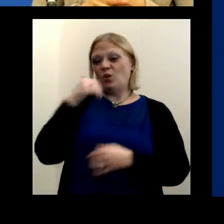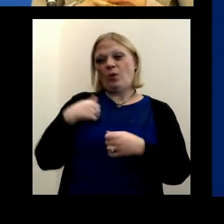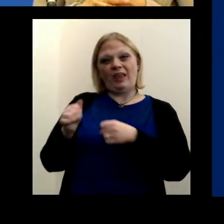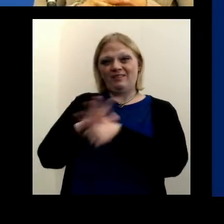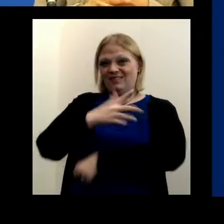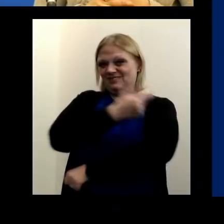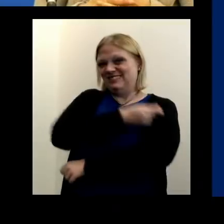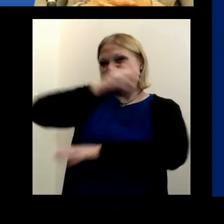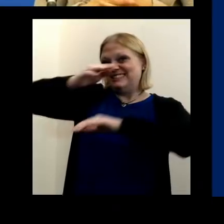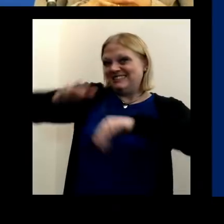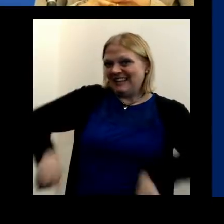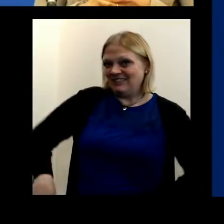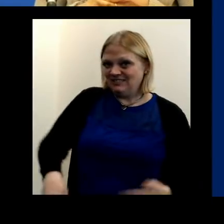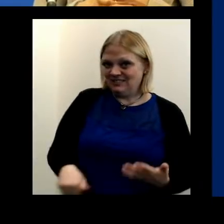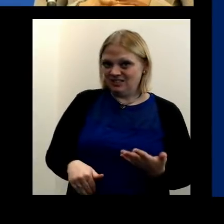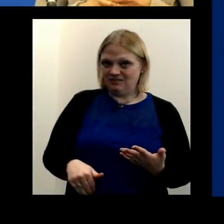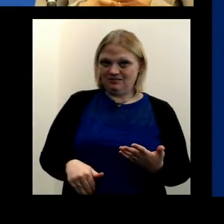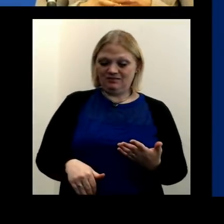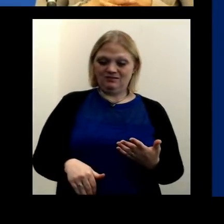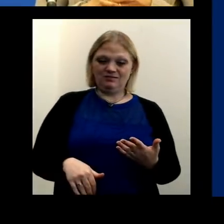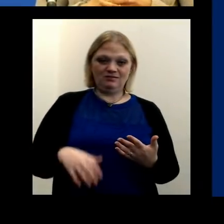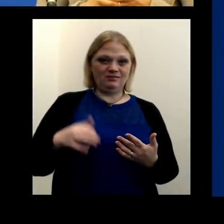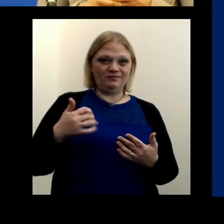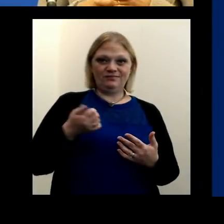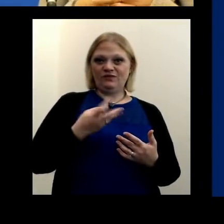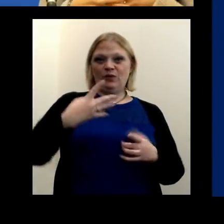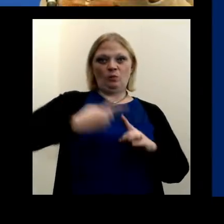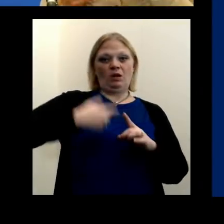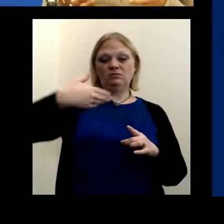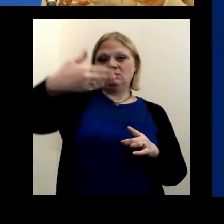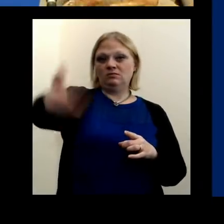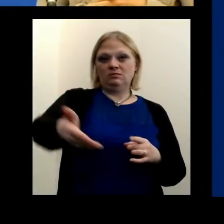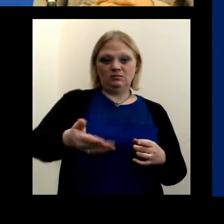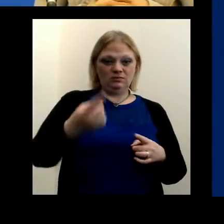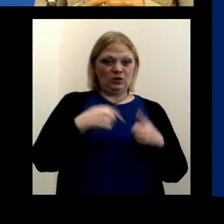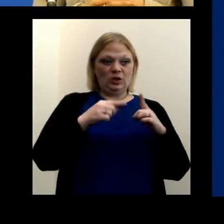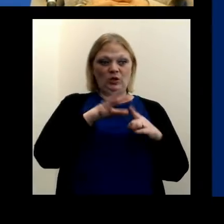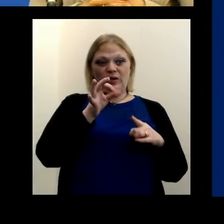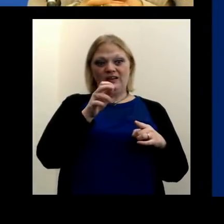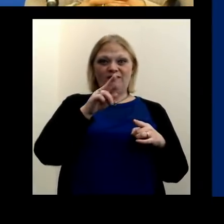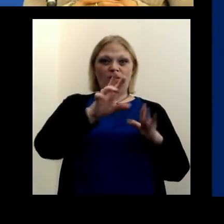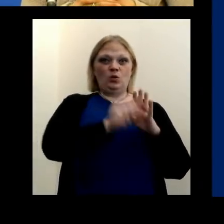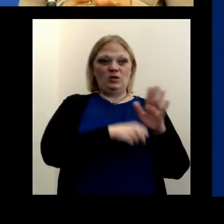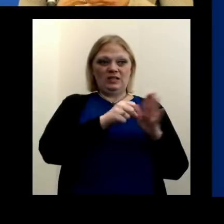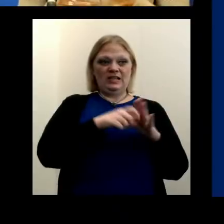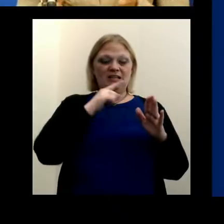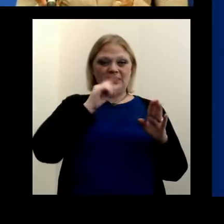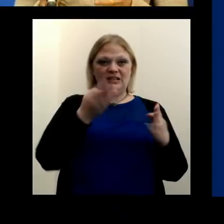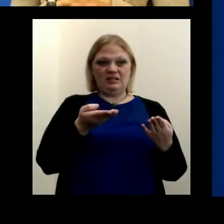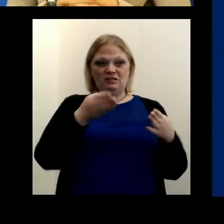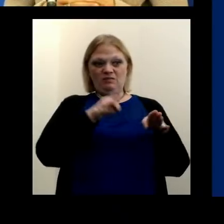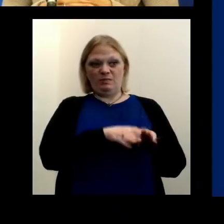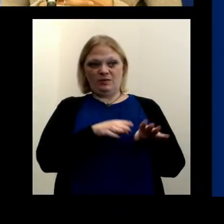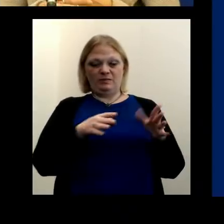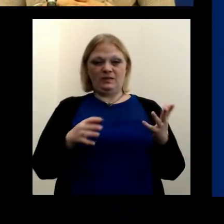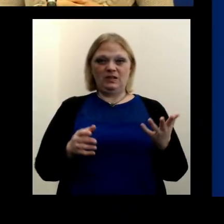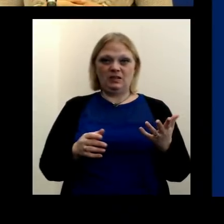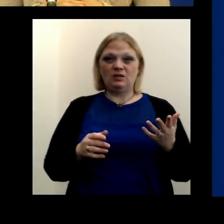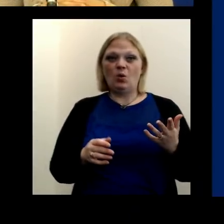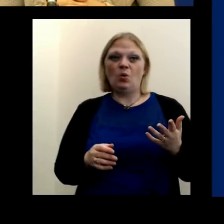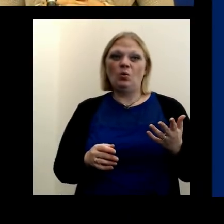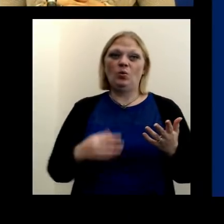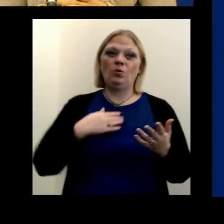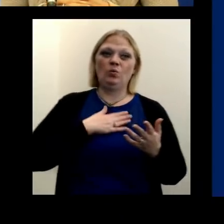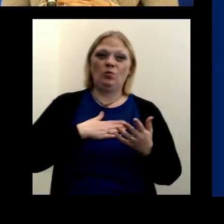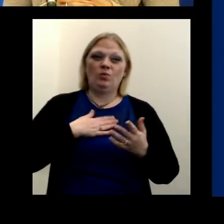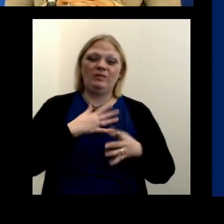vaccine yet. And that'll be months away, probably when flu season is wrapping up. So flu season is wrapping up. So please